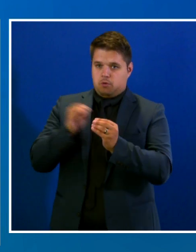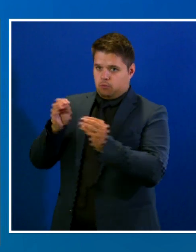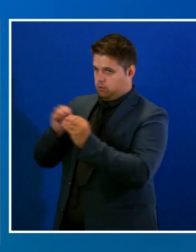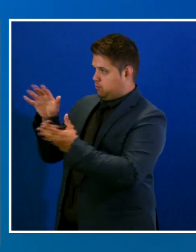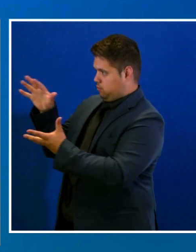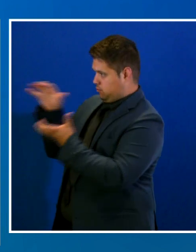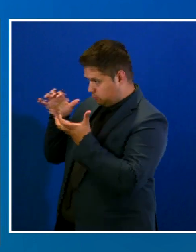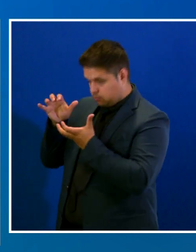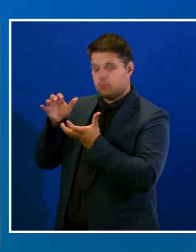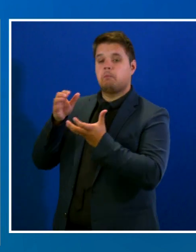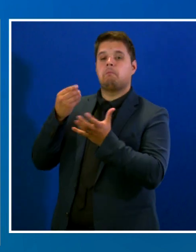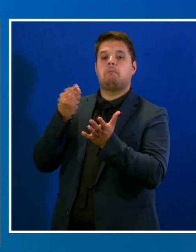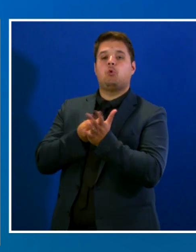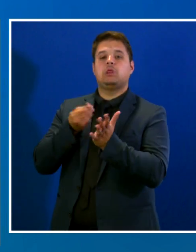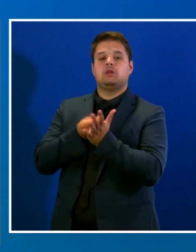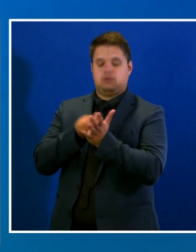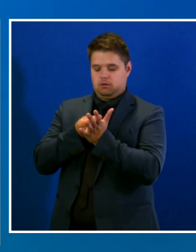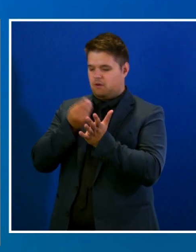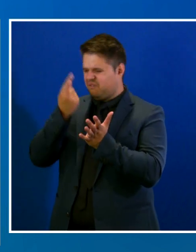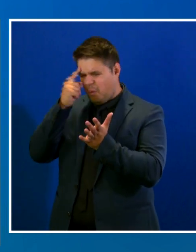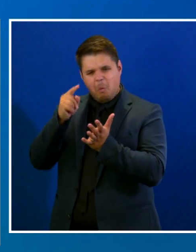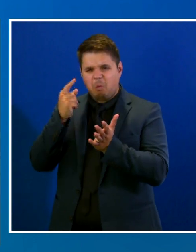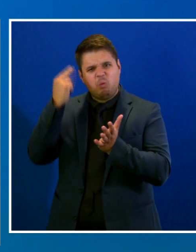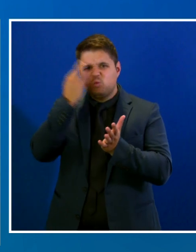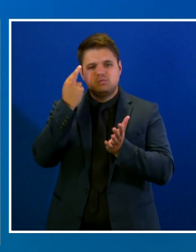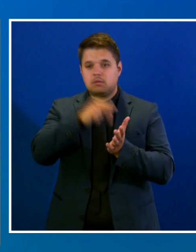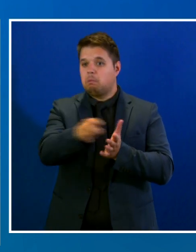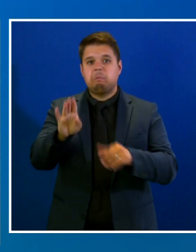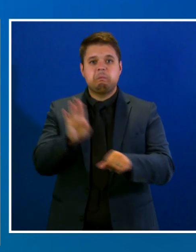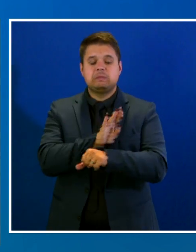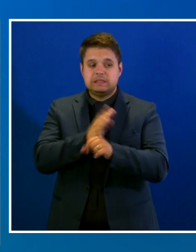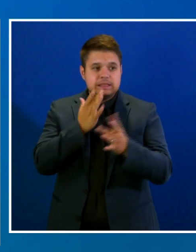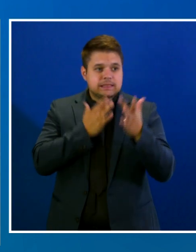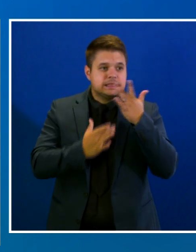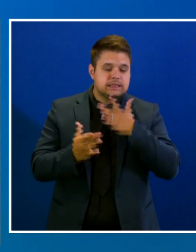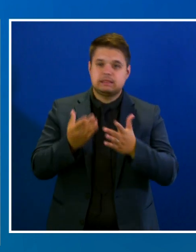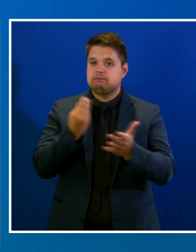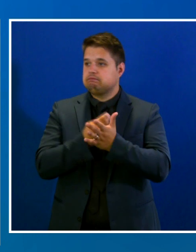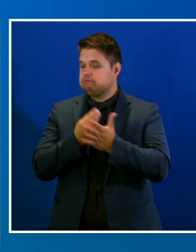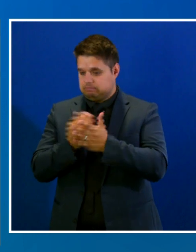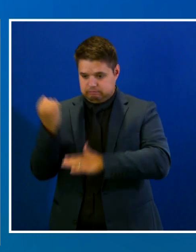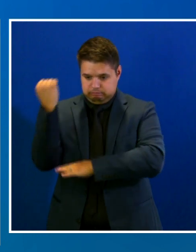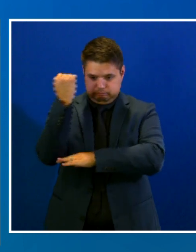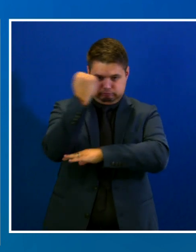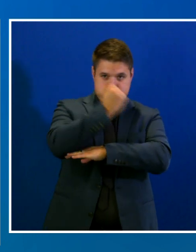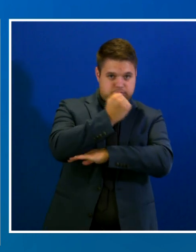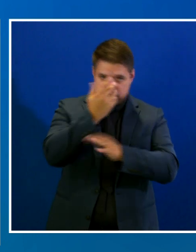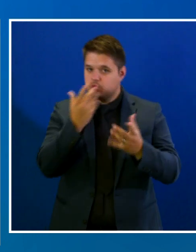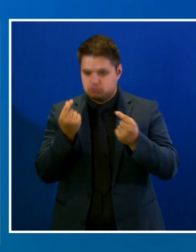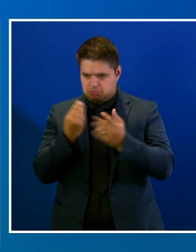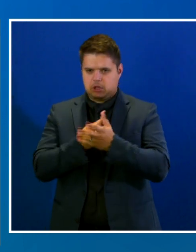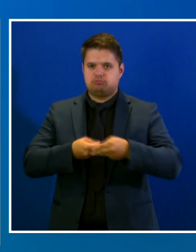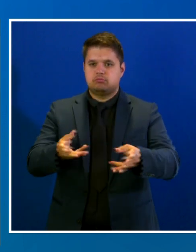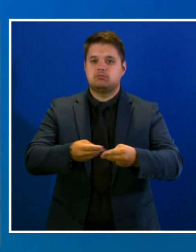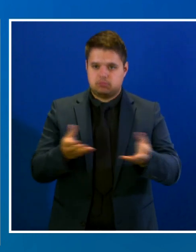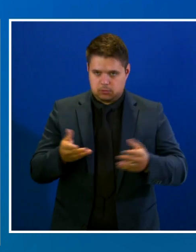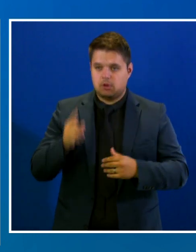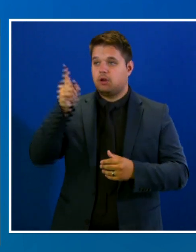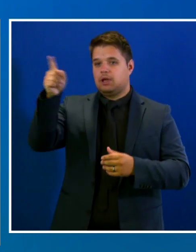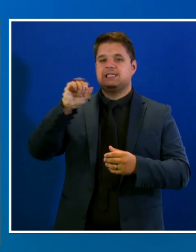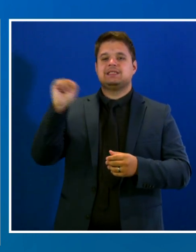The Seattle Metro Chamber of Commerce has a new REACH program, and they're sponsoring a